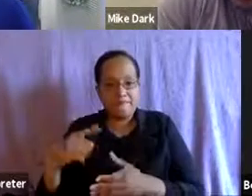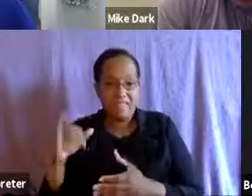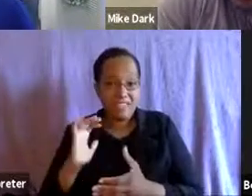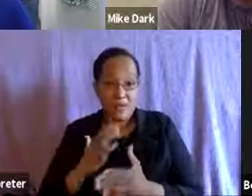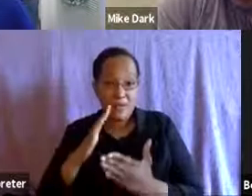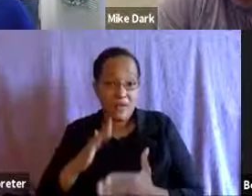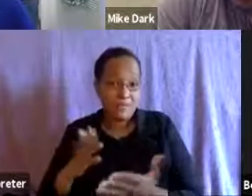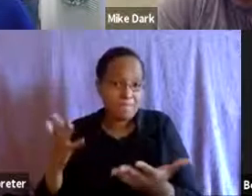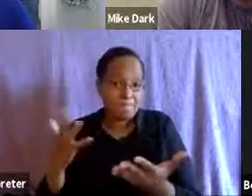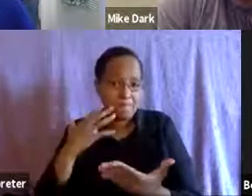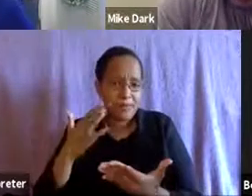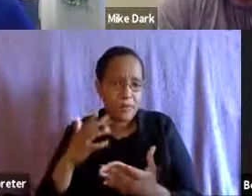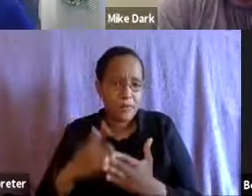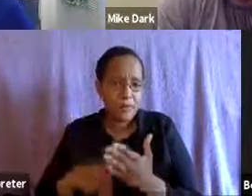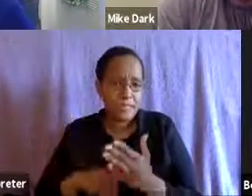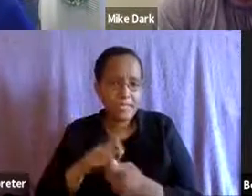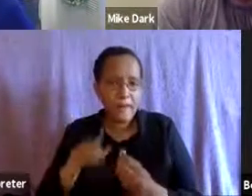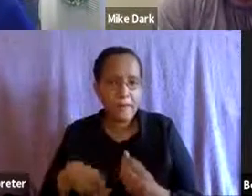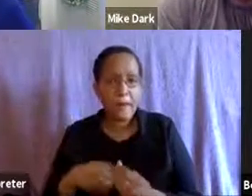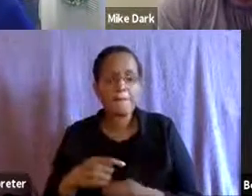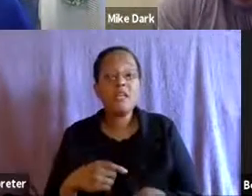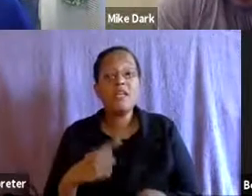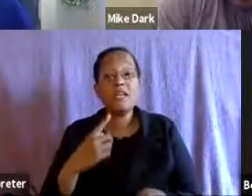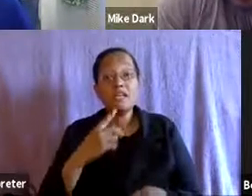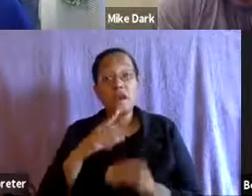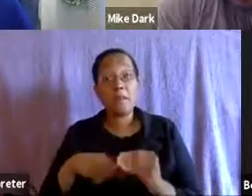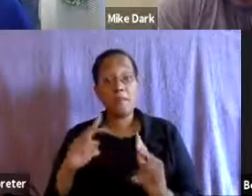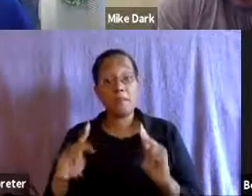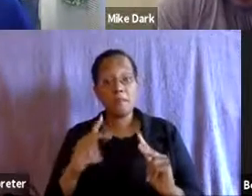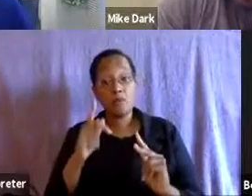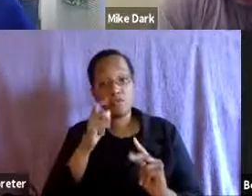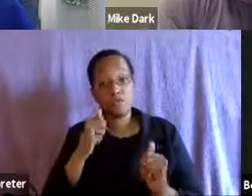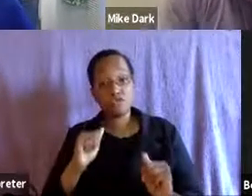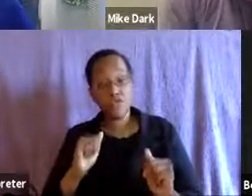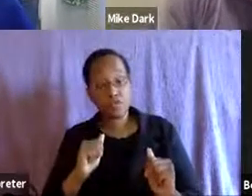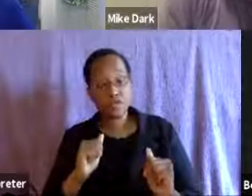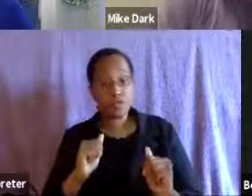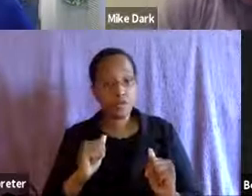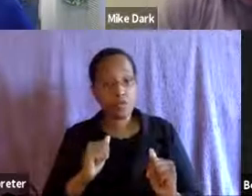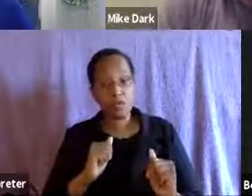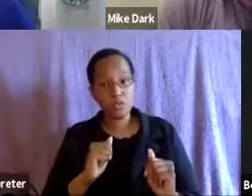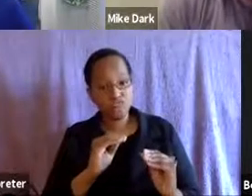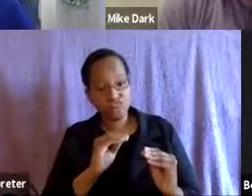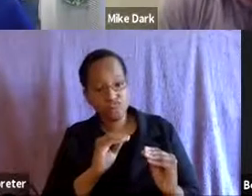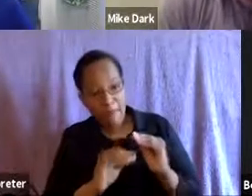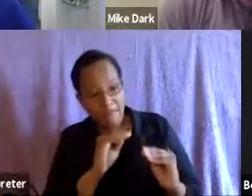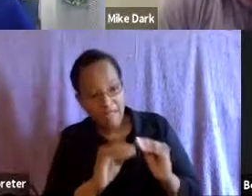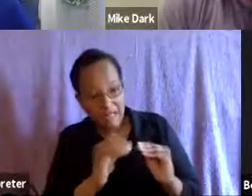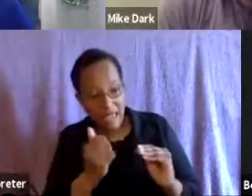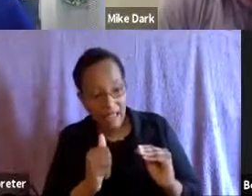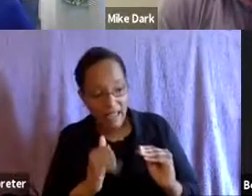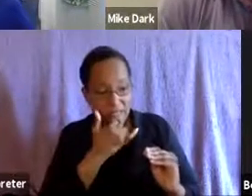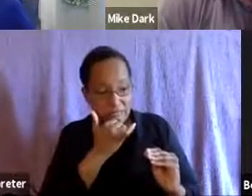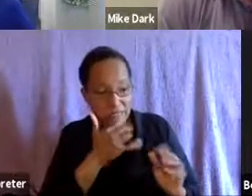And let me tell you who the mandated reporters tend to be. They tend to be acute care settings, emergency rooms,